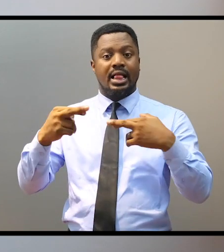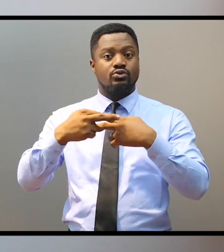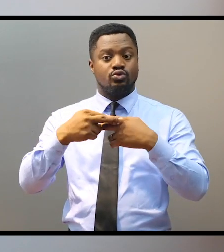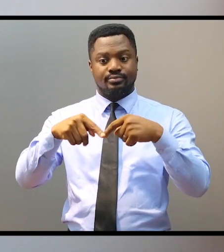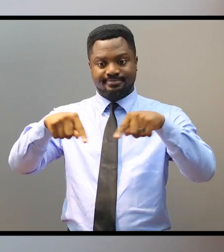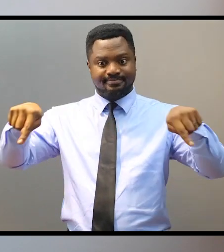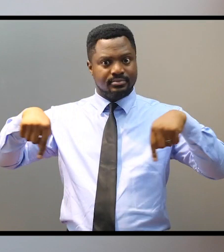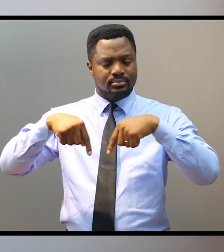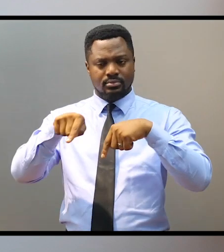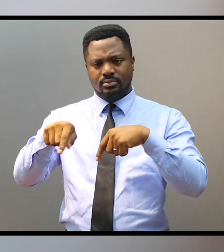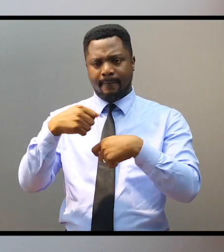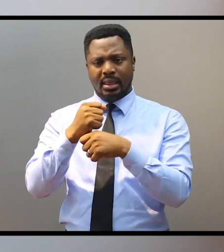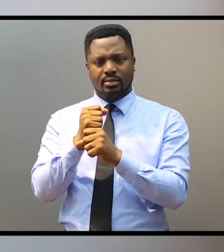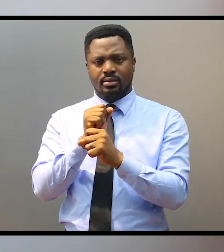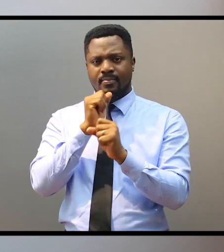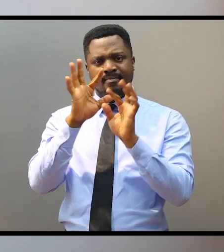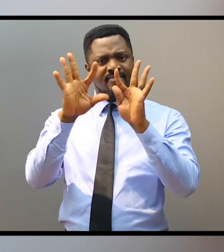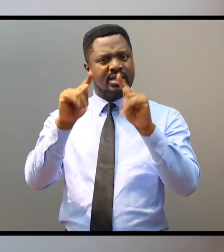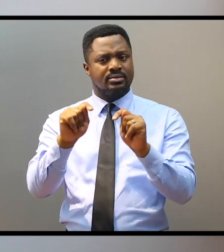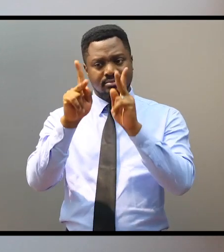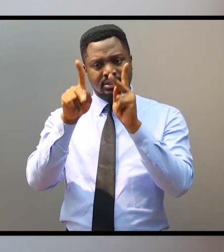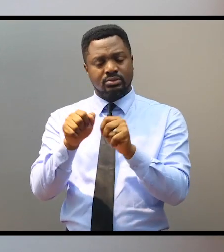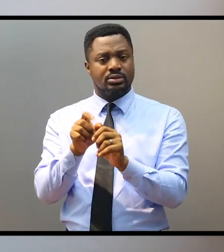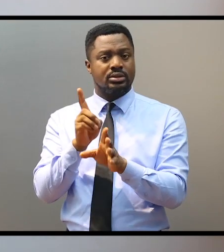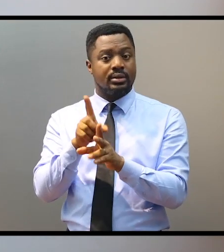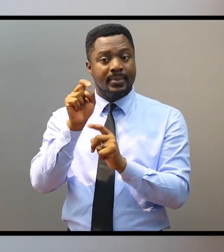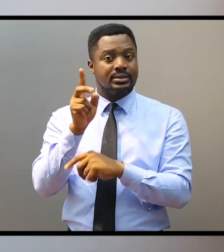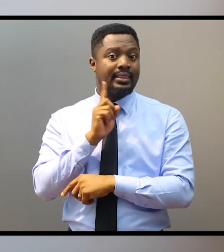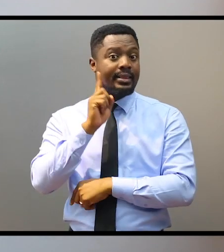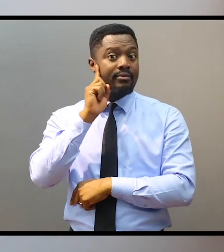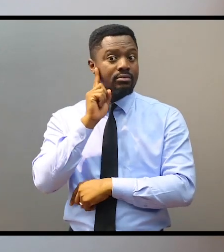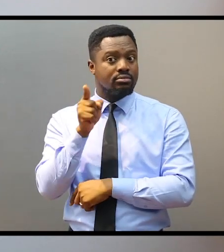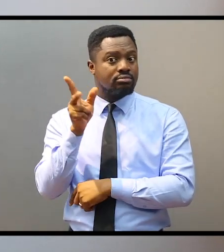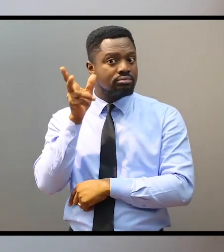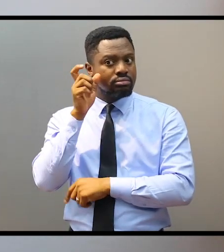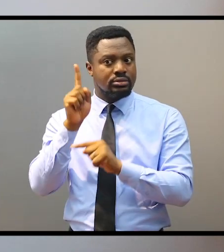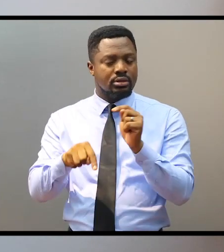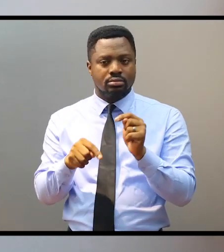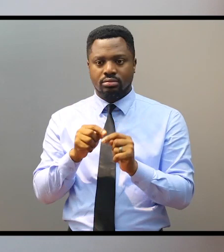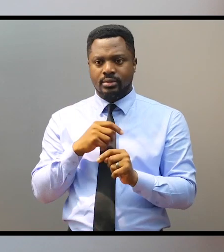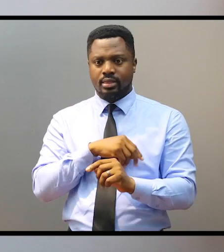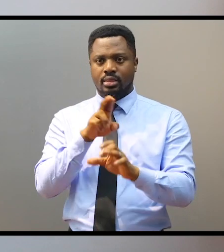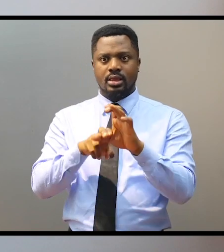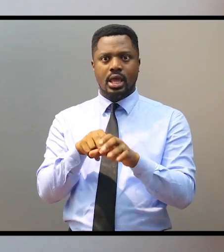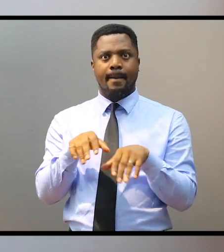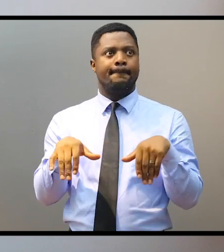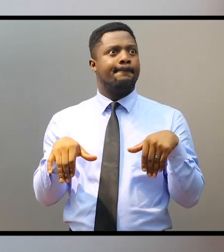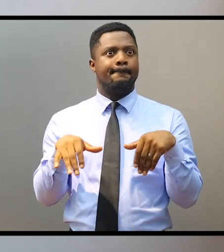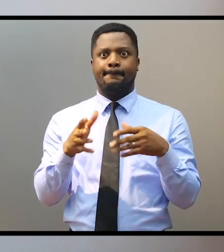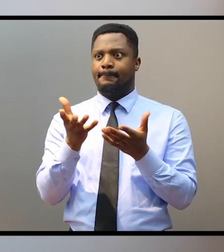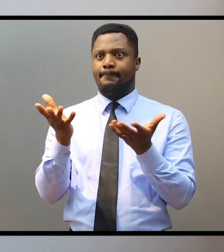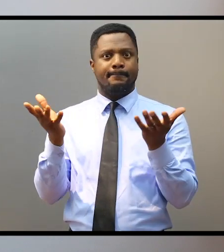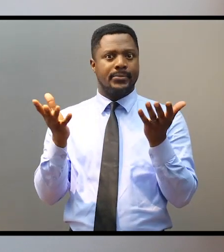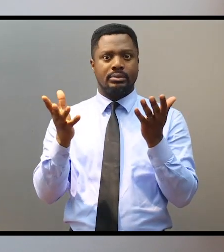classroom structure is designed in such a way that the person who is unable to hear cannot receive the best of